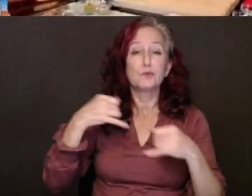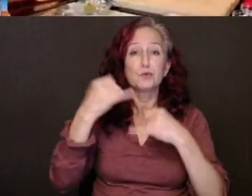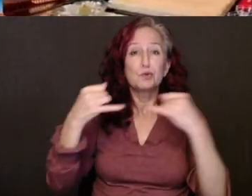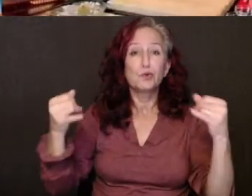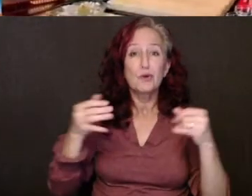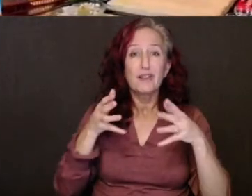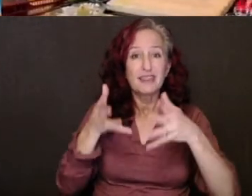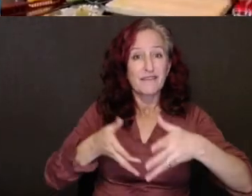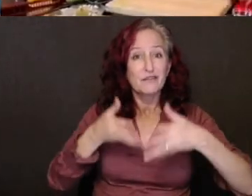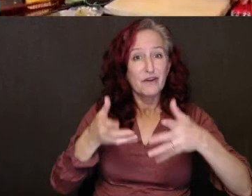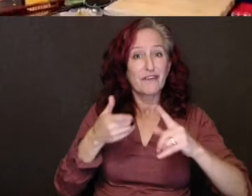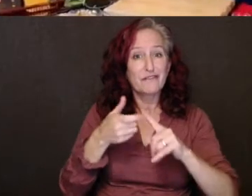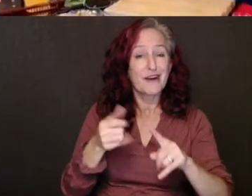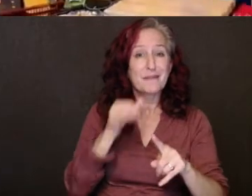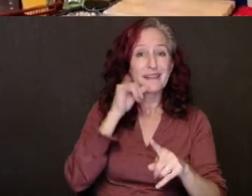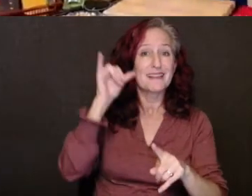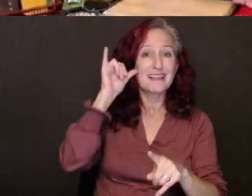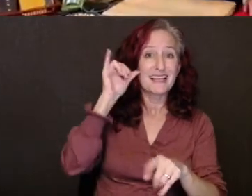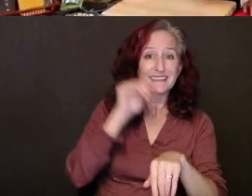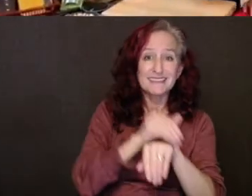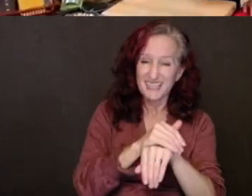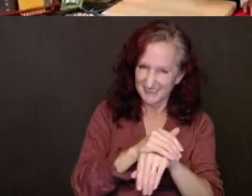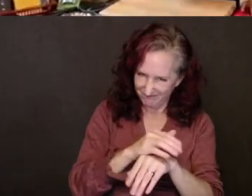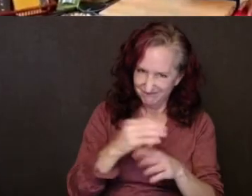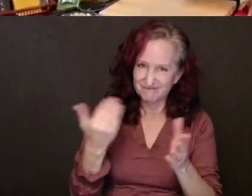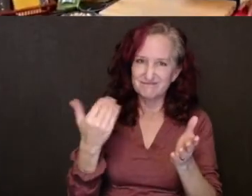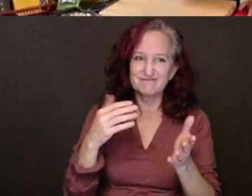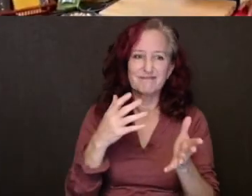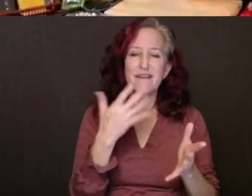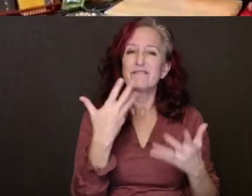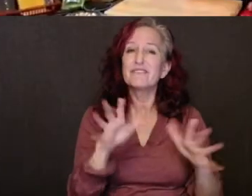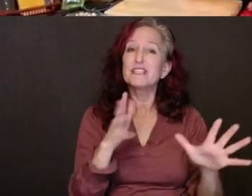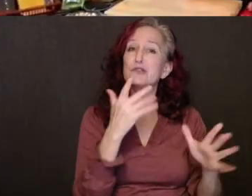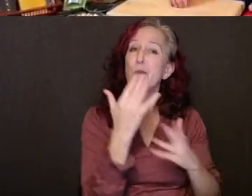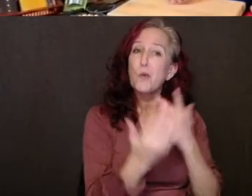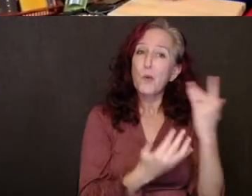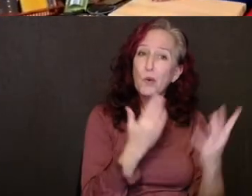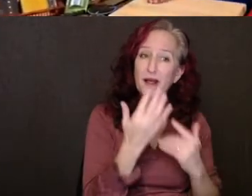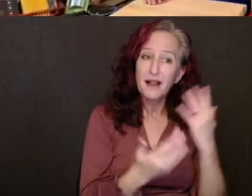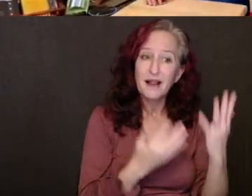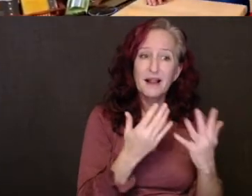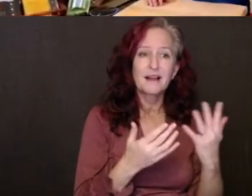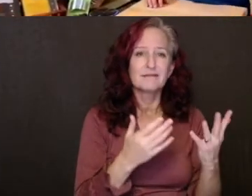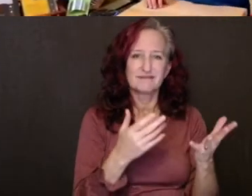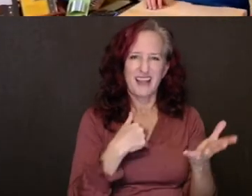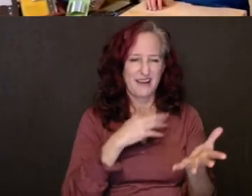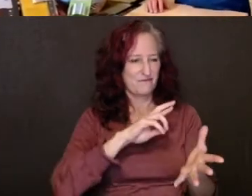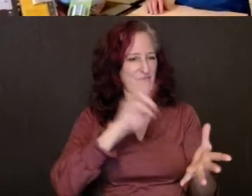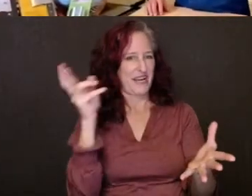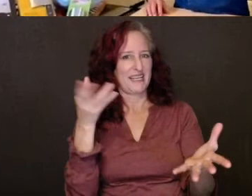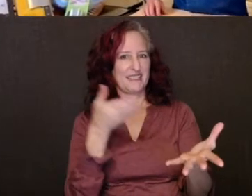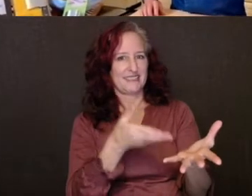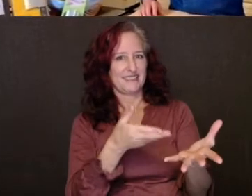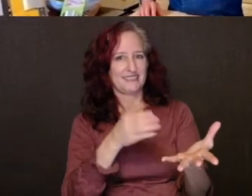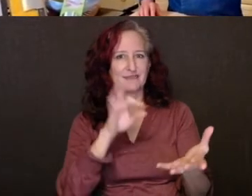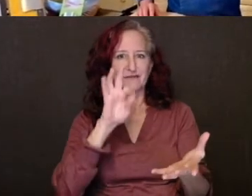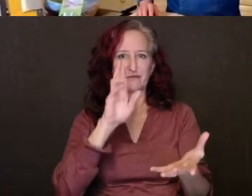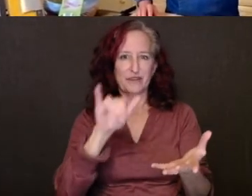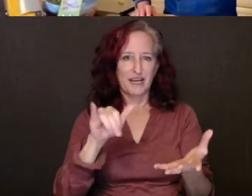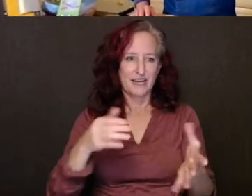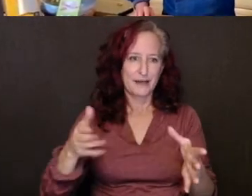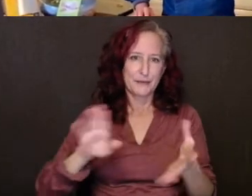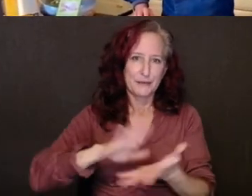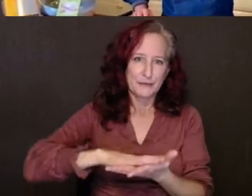basically a one-dish meal, okay? So the next thing I want to show you some of the... You could probably use